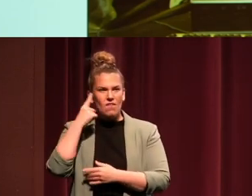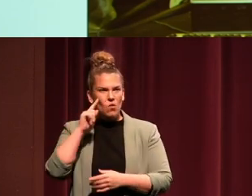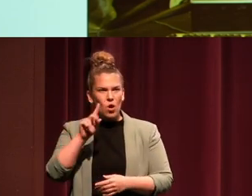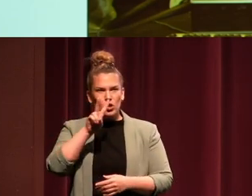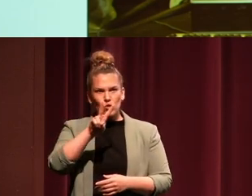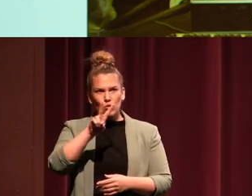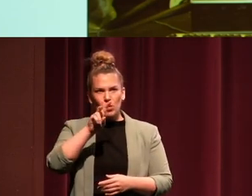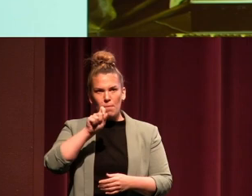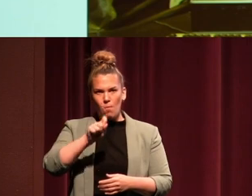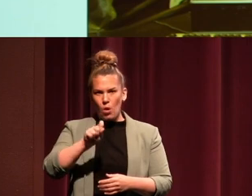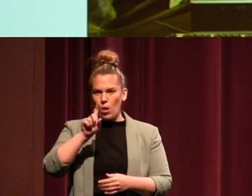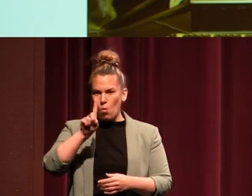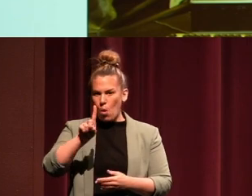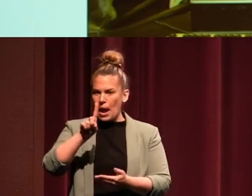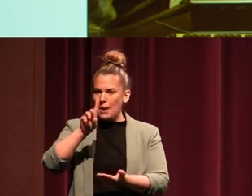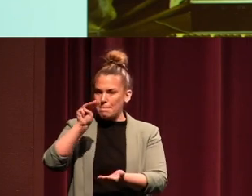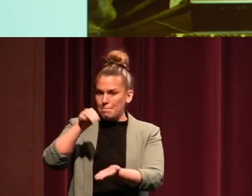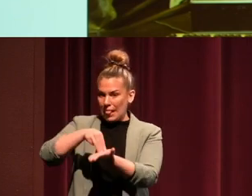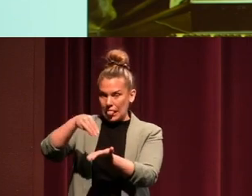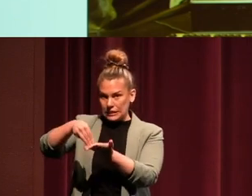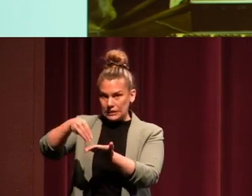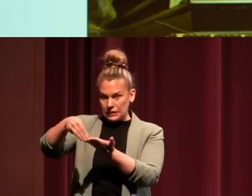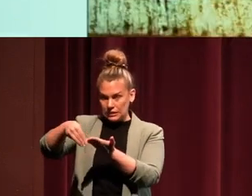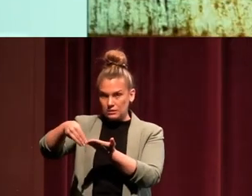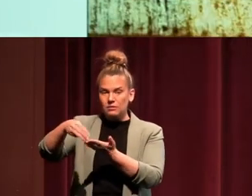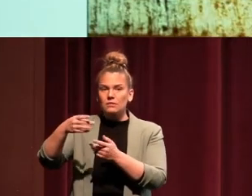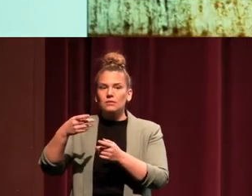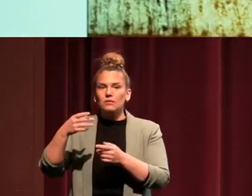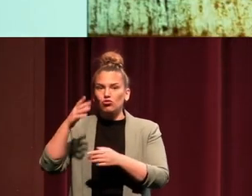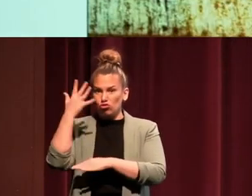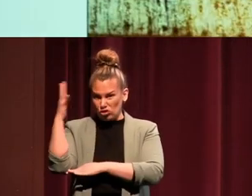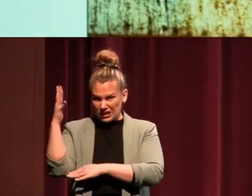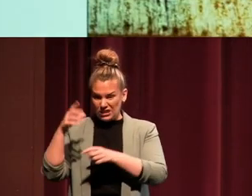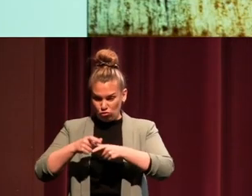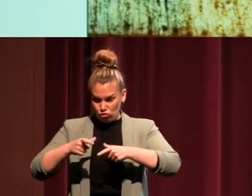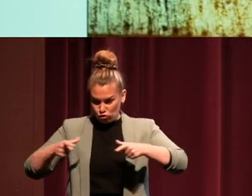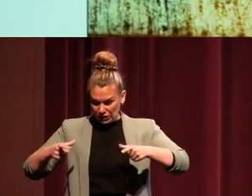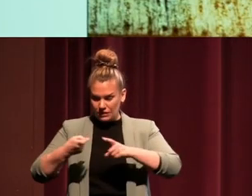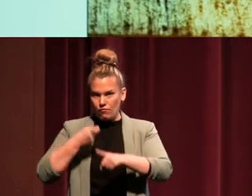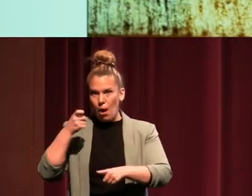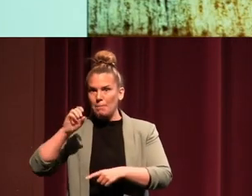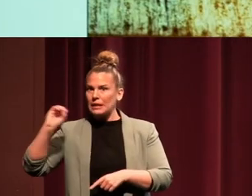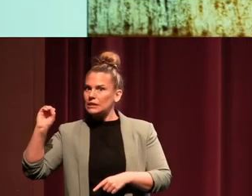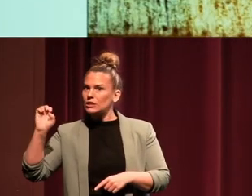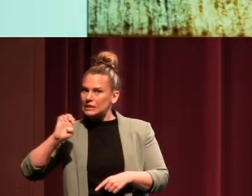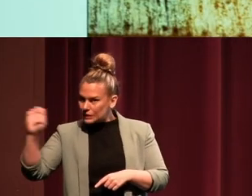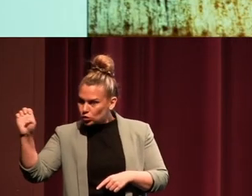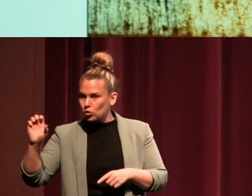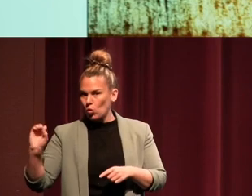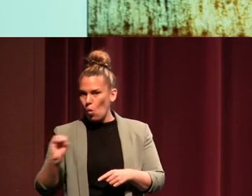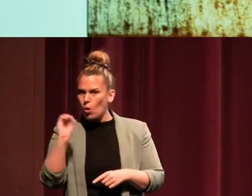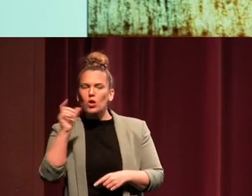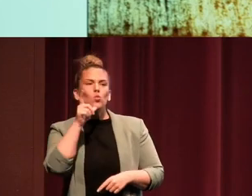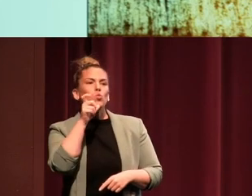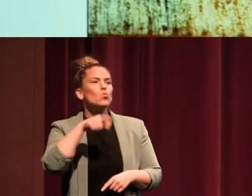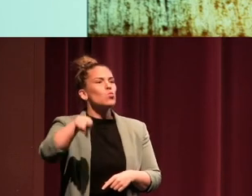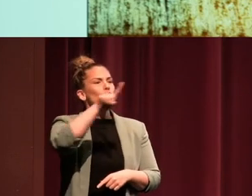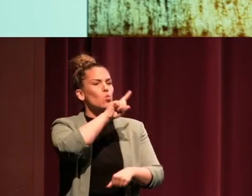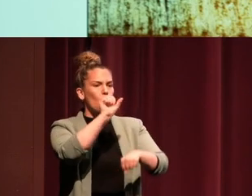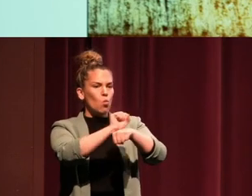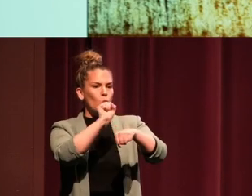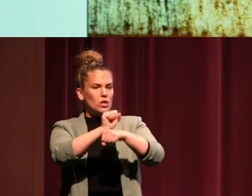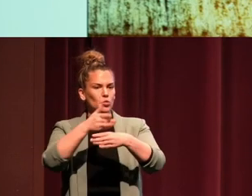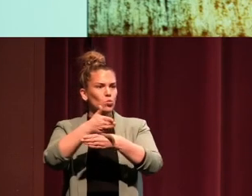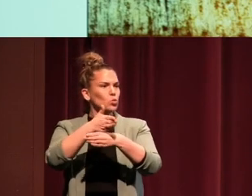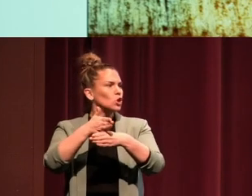million tree rings, most of which are from eastern Oregon. Who's a woodworker in the